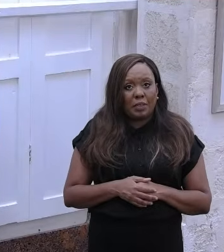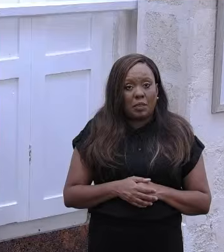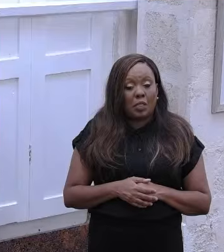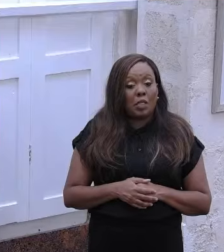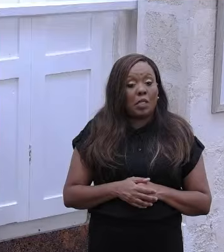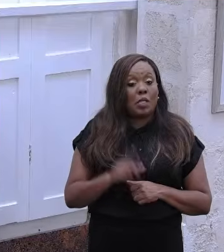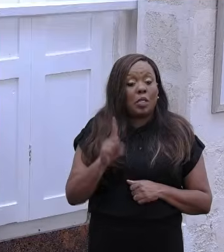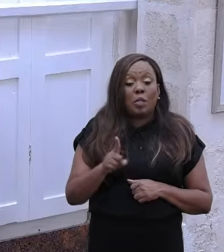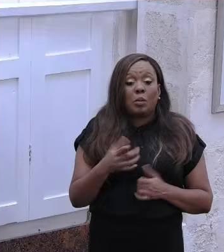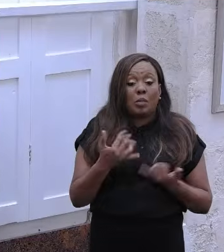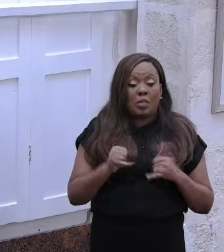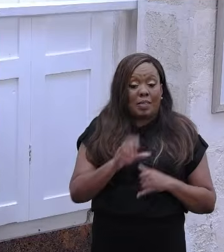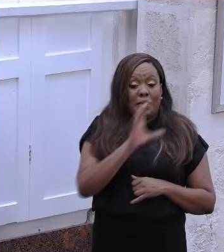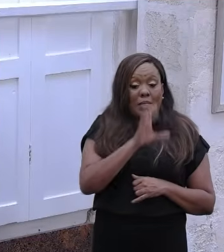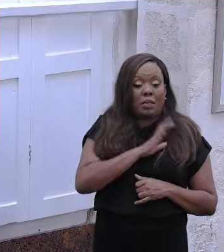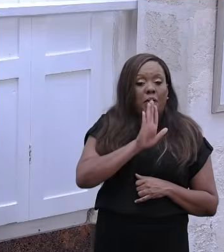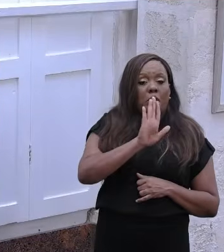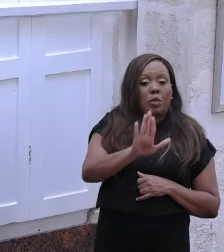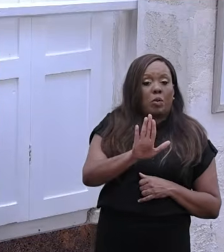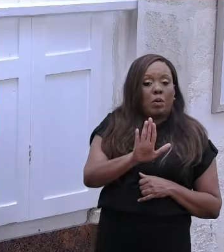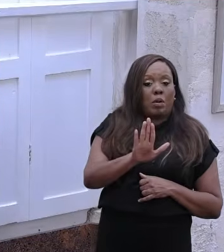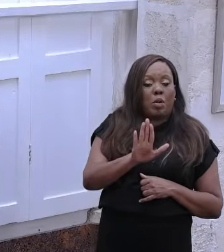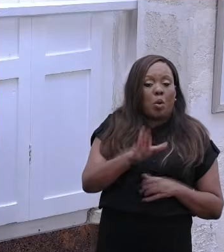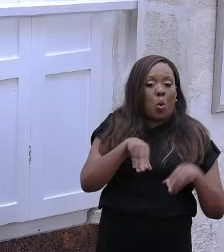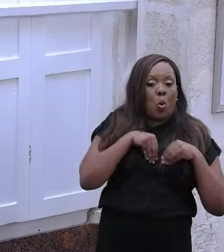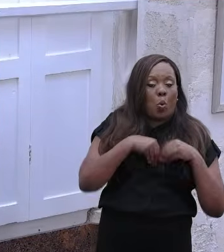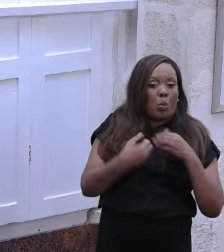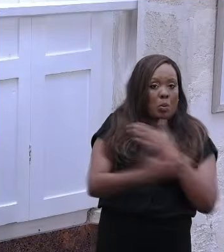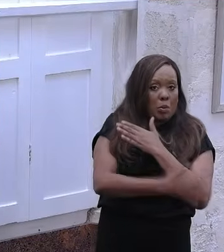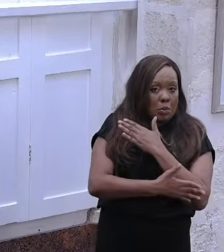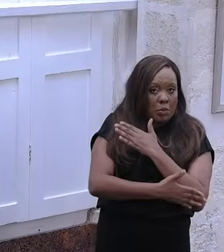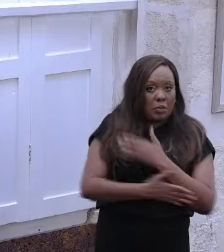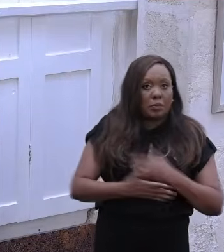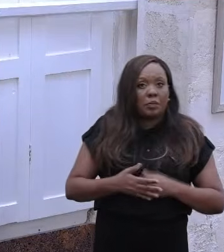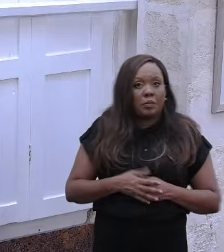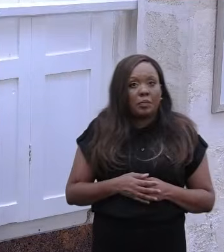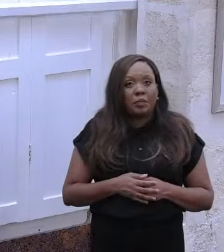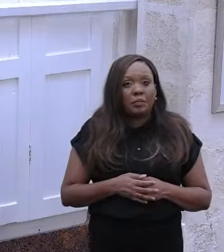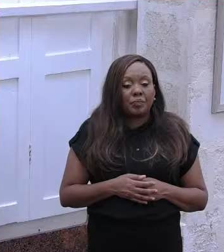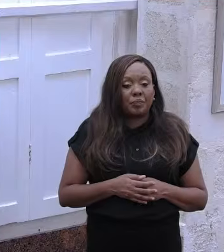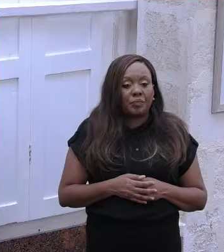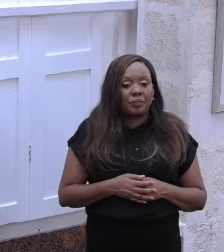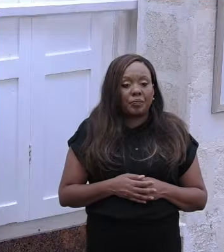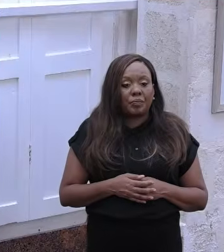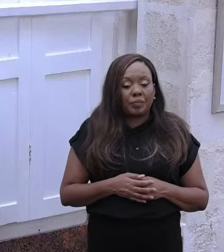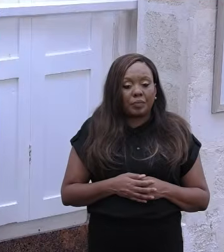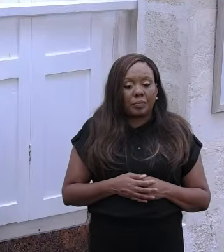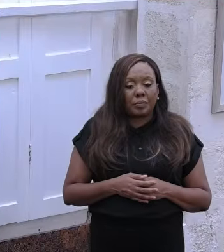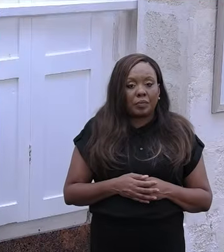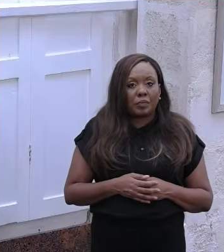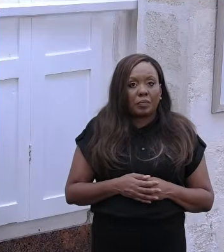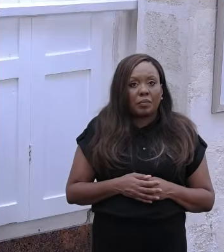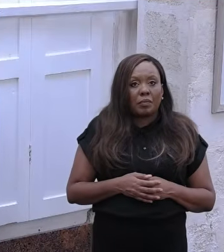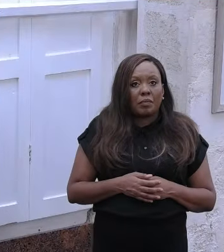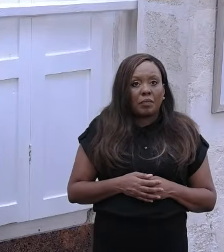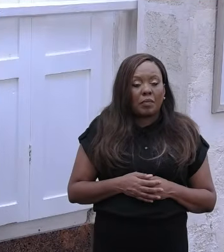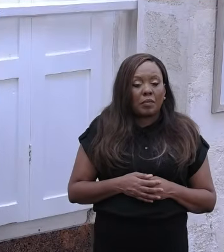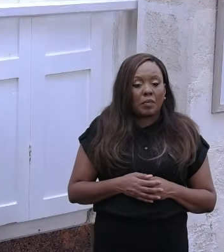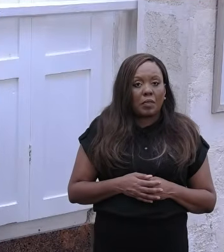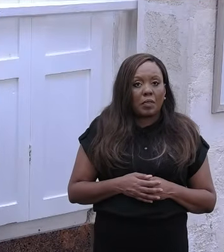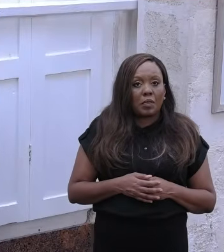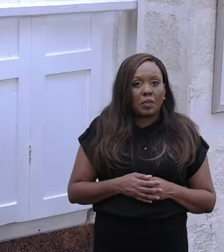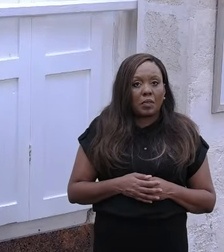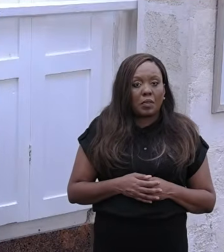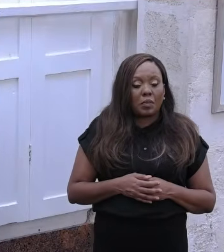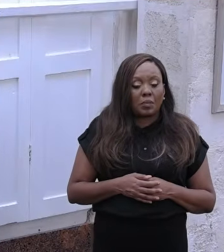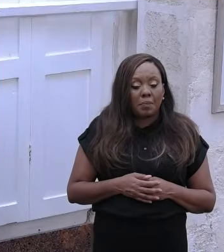your original country. Now, the path to citizenship is a separate process. If someone wants citizenship in the country they've moved